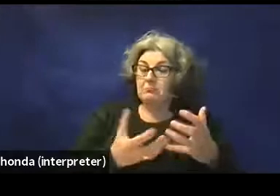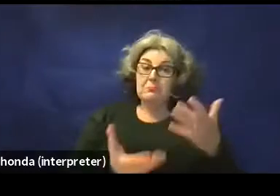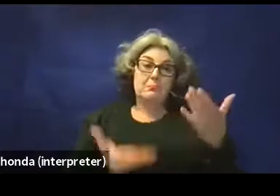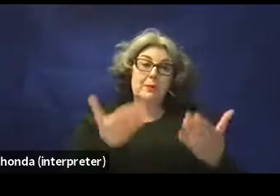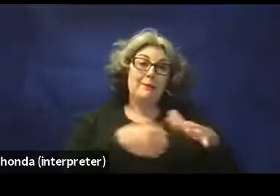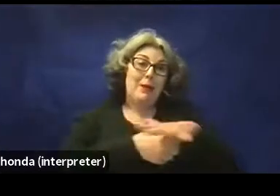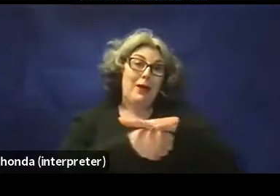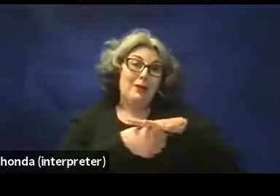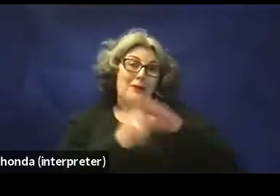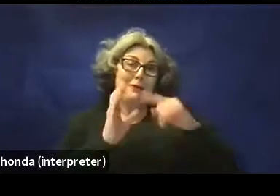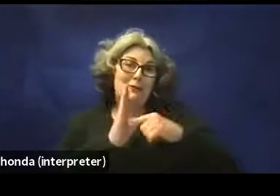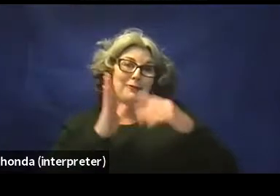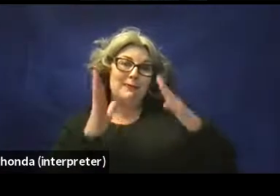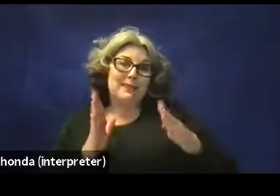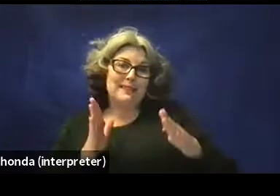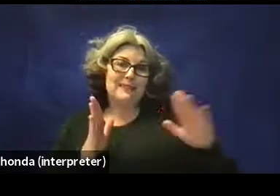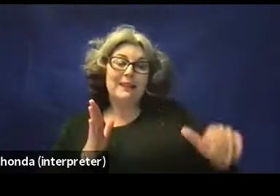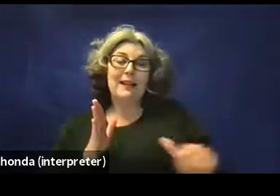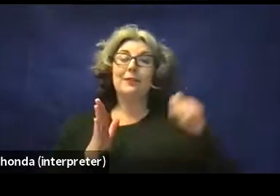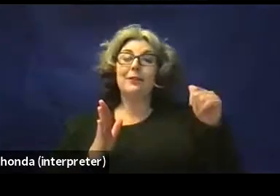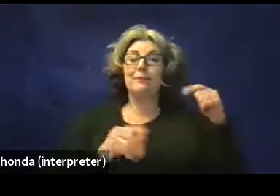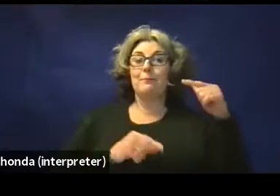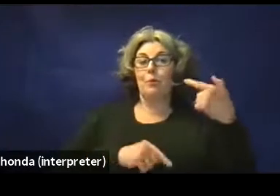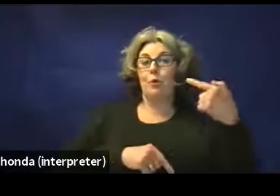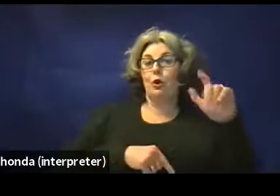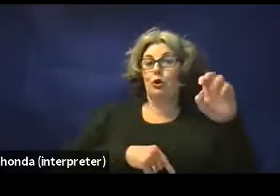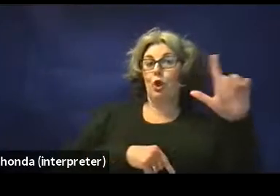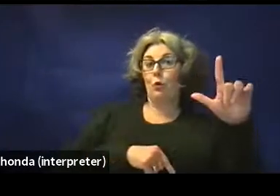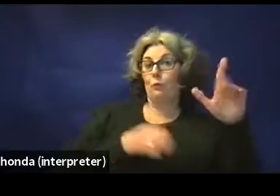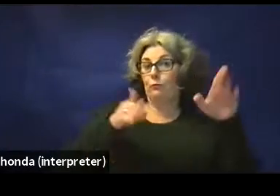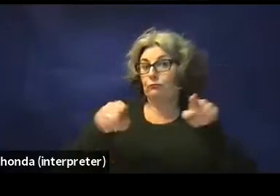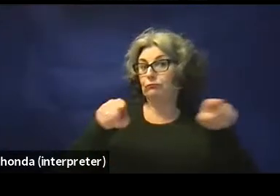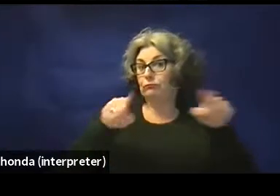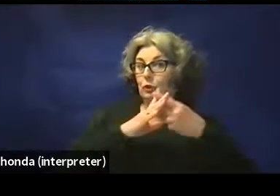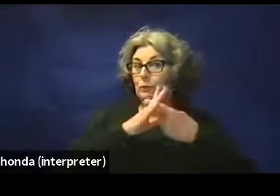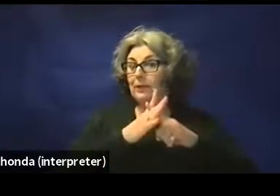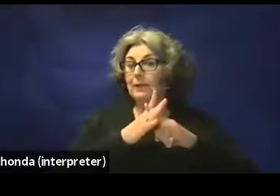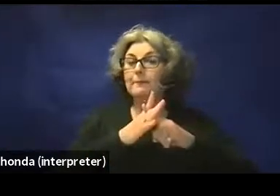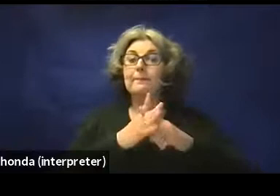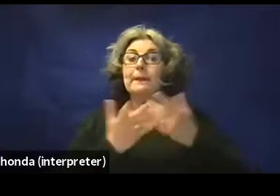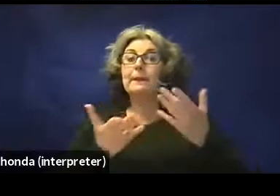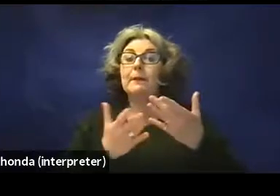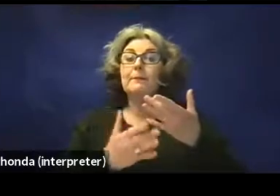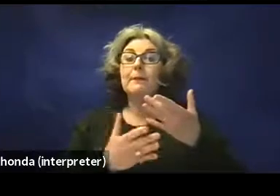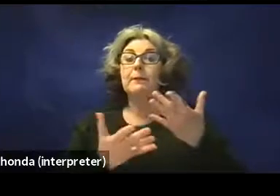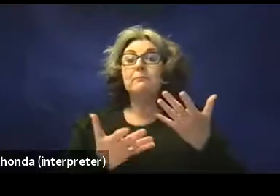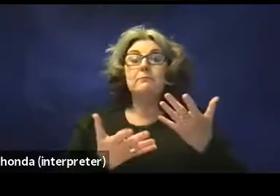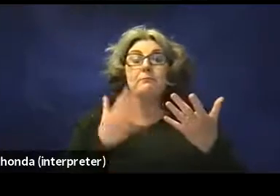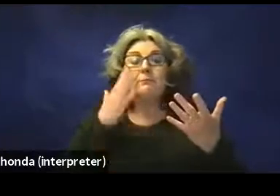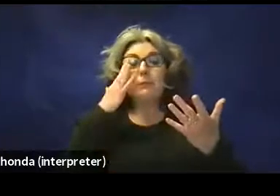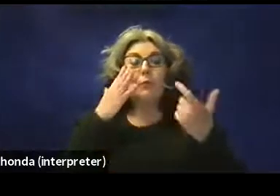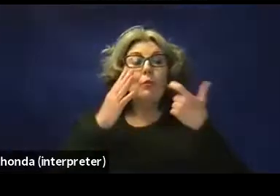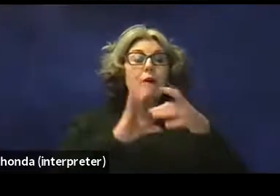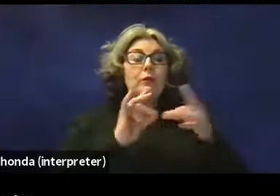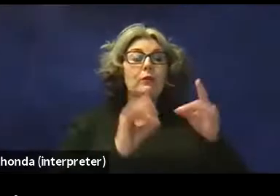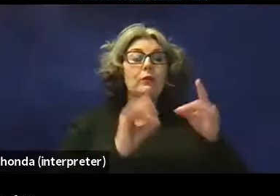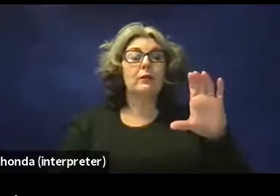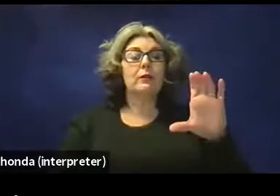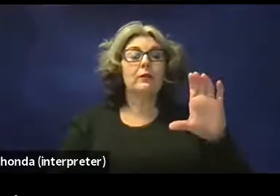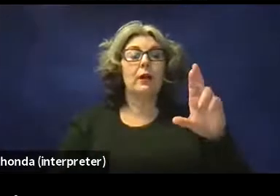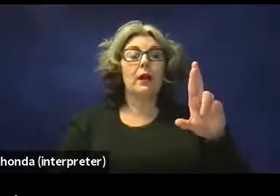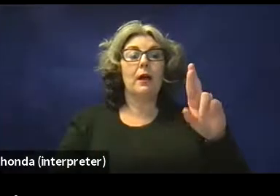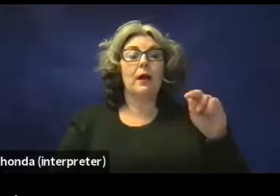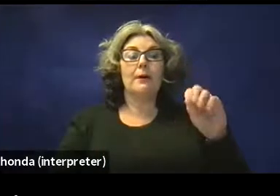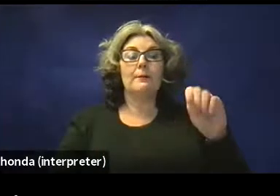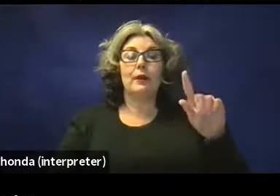more local representatives and one of the more global representatives to start. Maybe Croshelle, could you mention, I know that a moment ago you talked about,